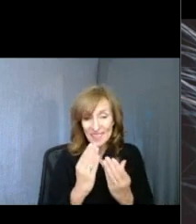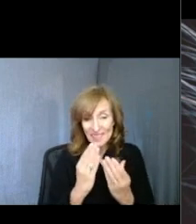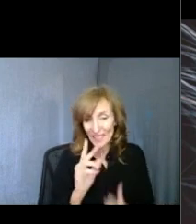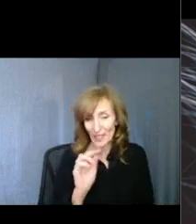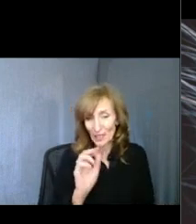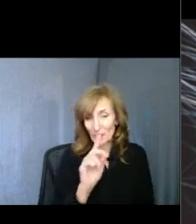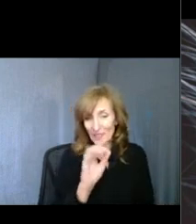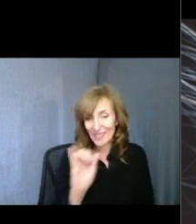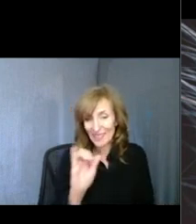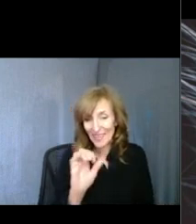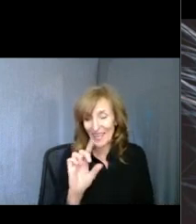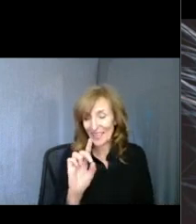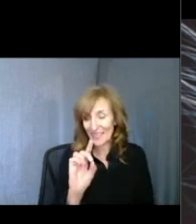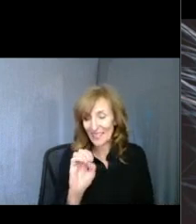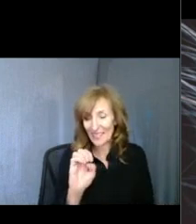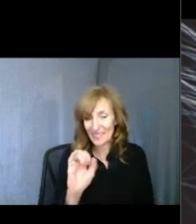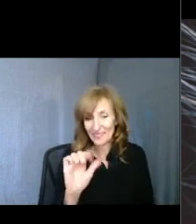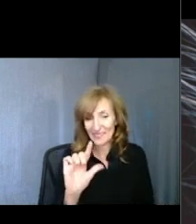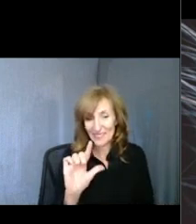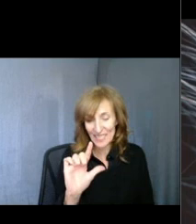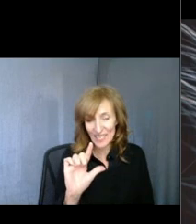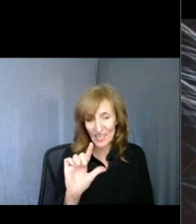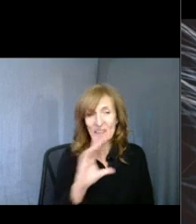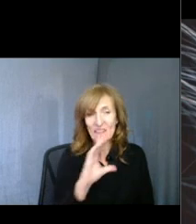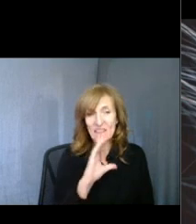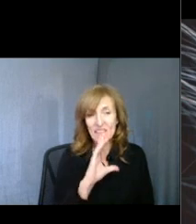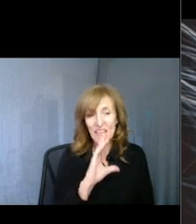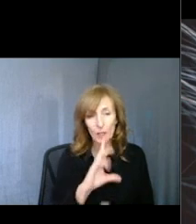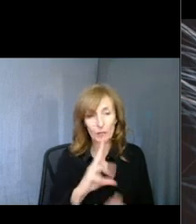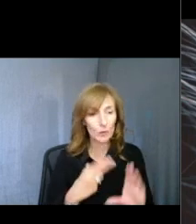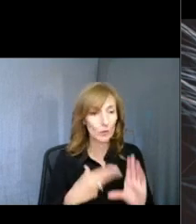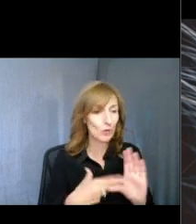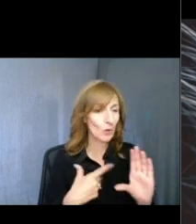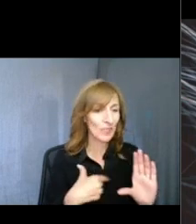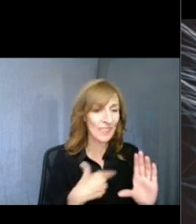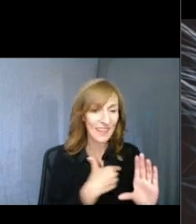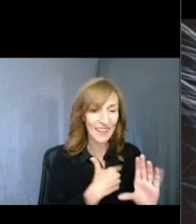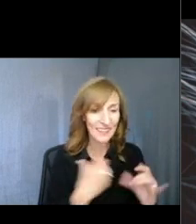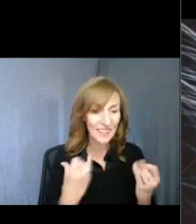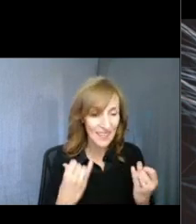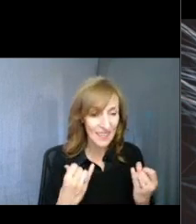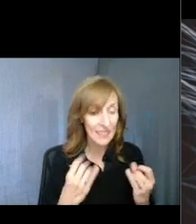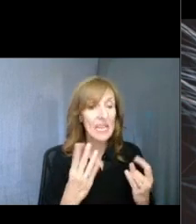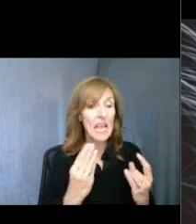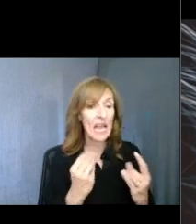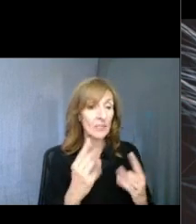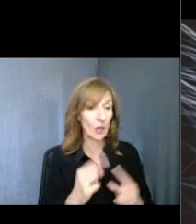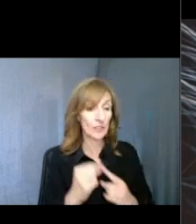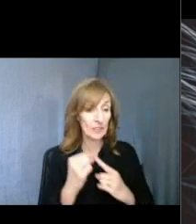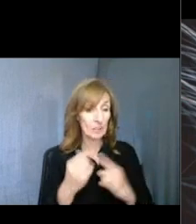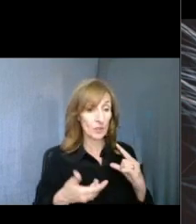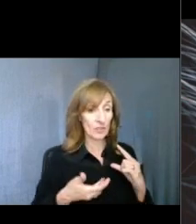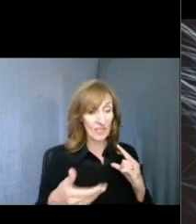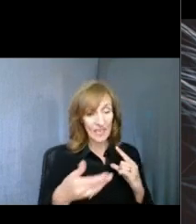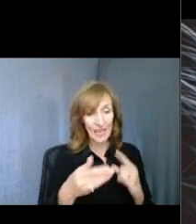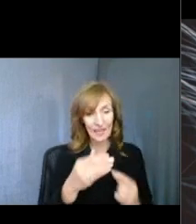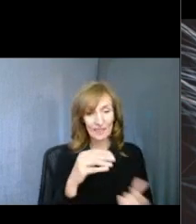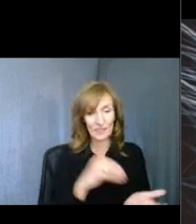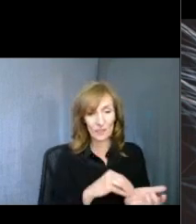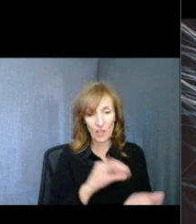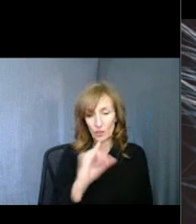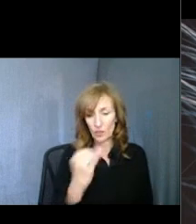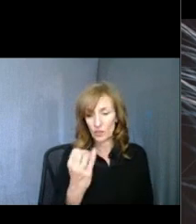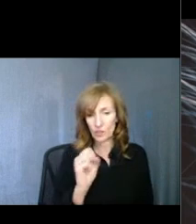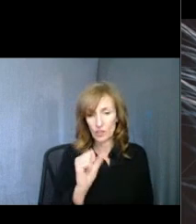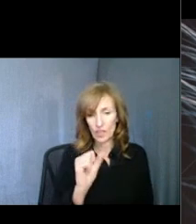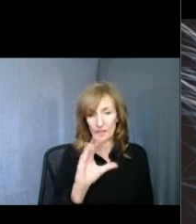Communications, for joining us today with that very informative webinar, and our special guest today, Dr. Jessica Quimby of the Ohio